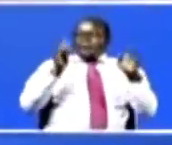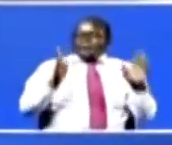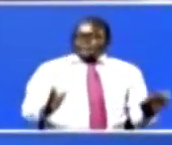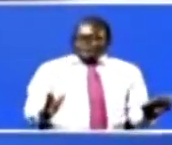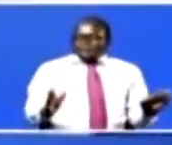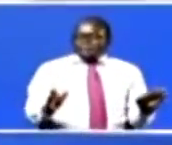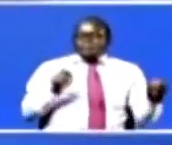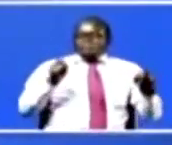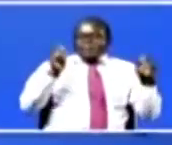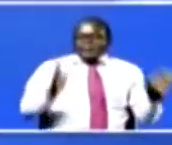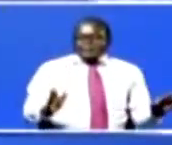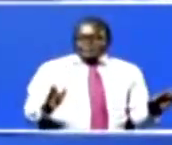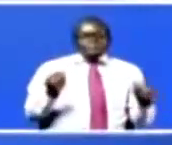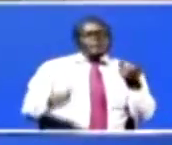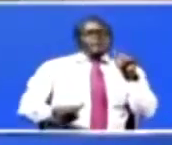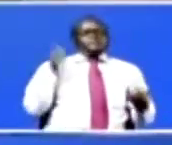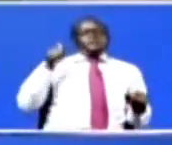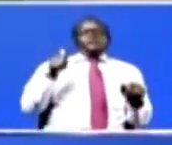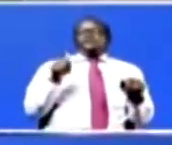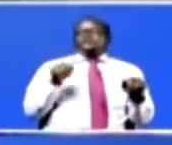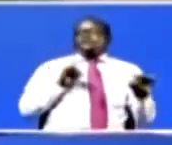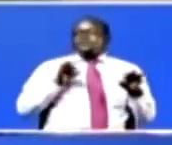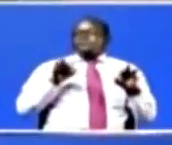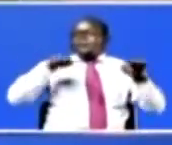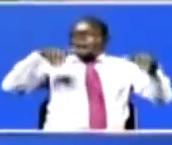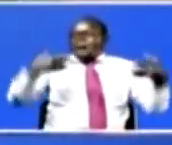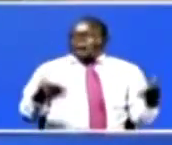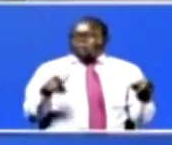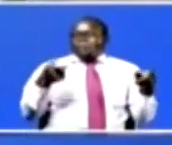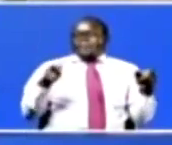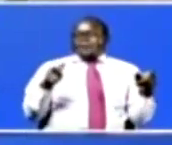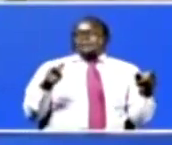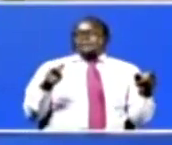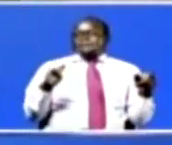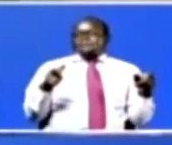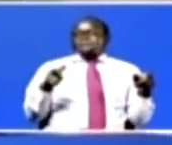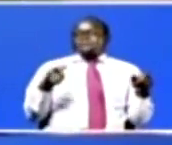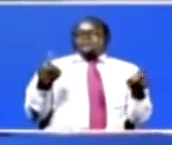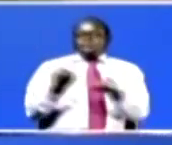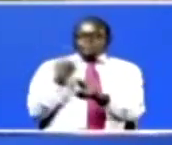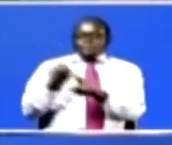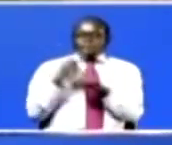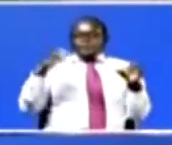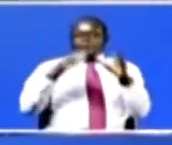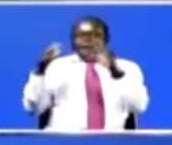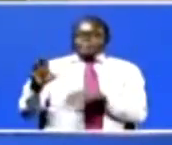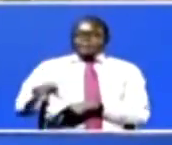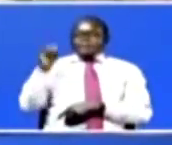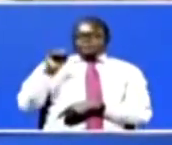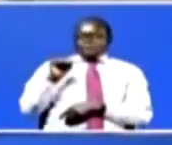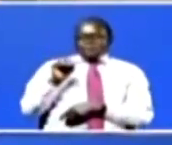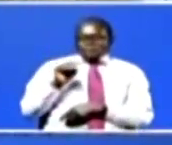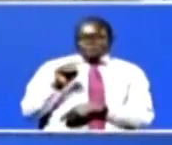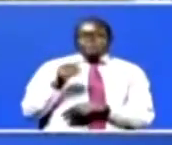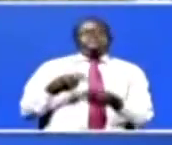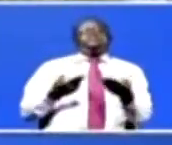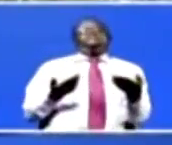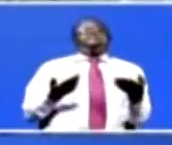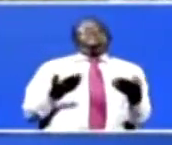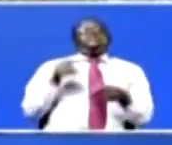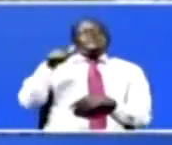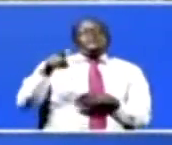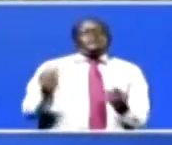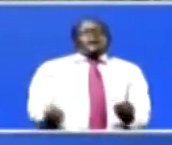Not even the manager is willing to explain how hundreds of gas cylinders from a variety of companies found their way here.